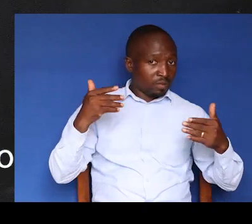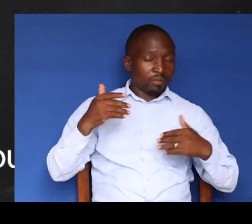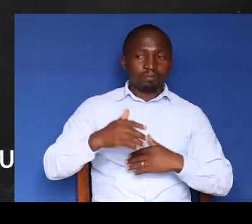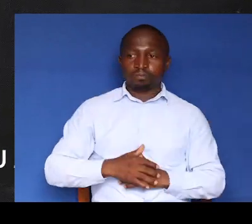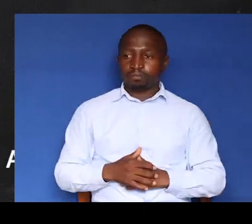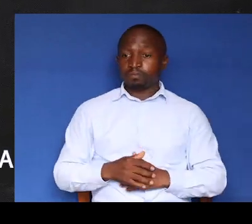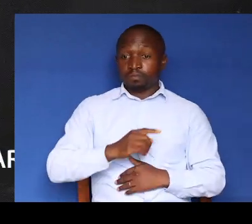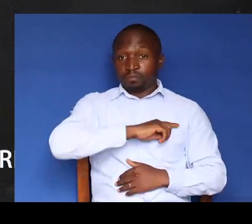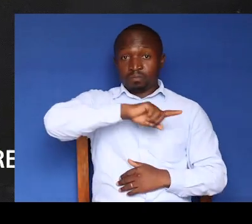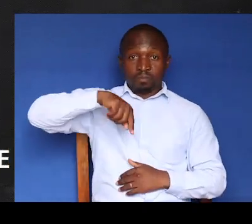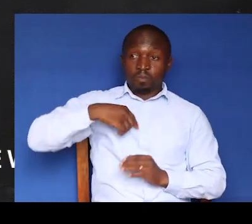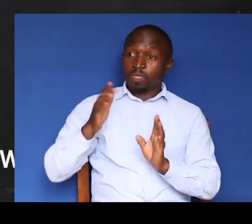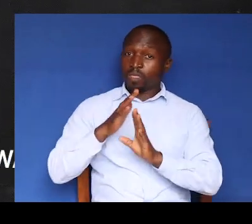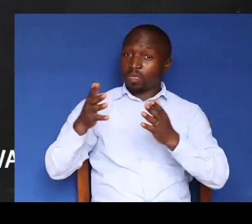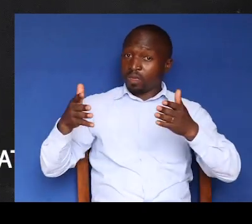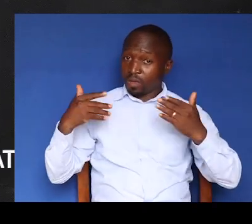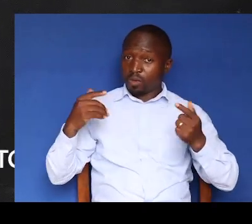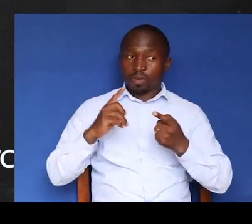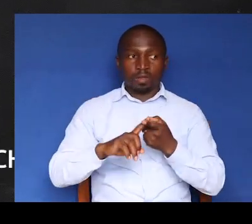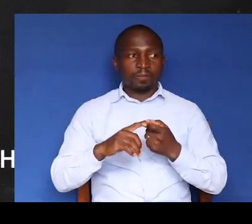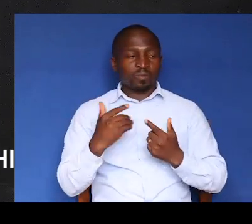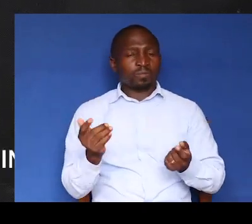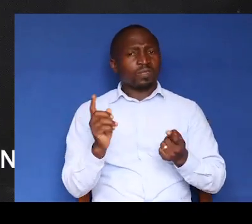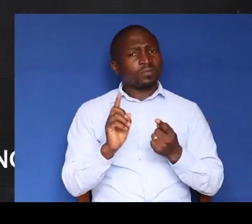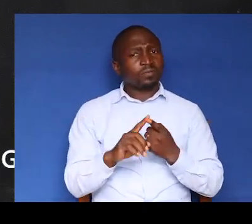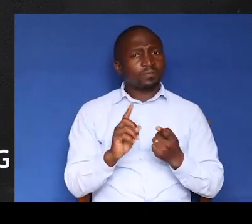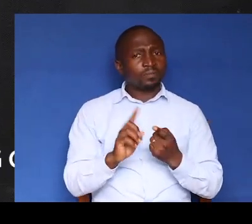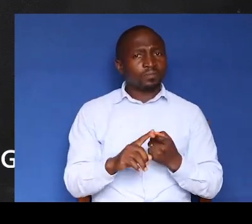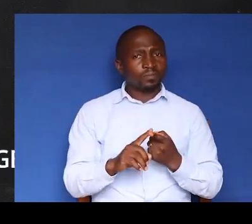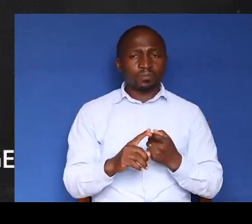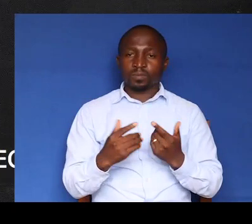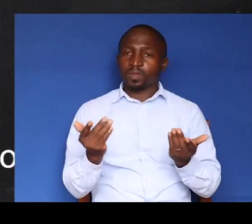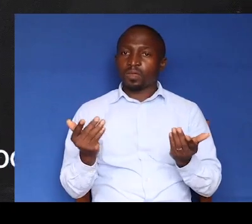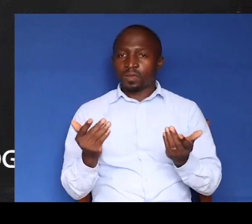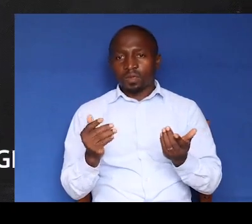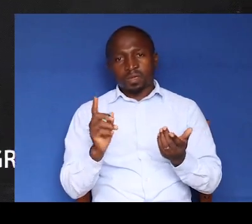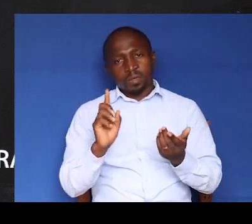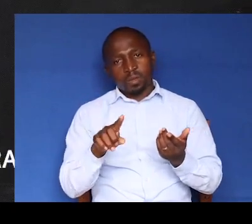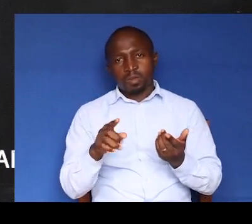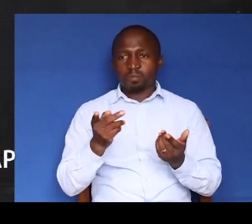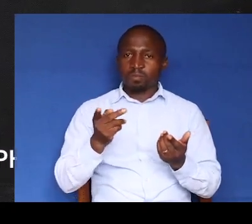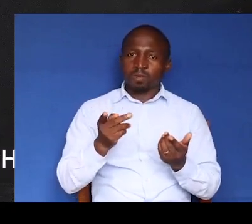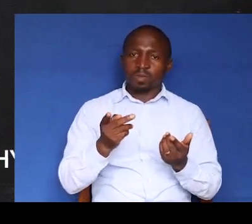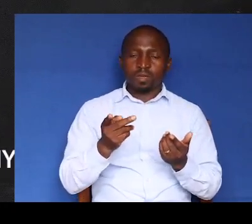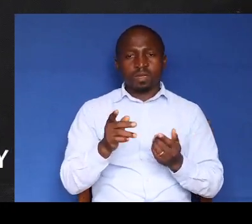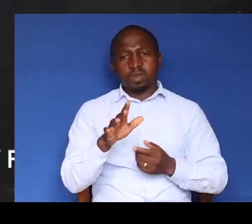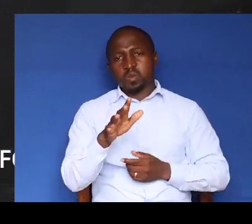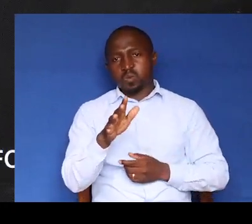Our climate is of fairly high,